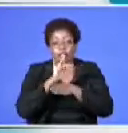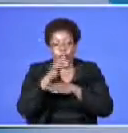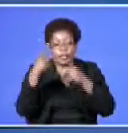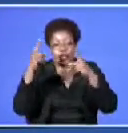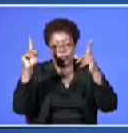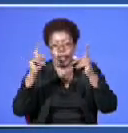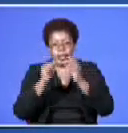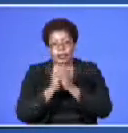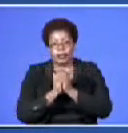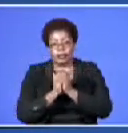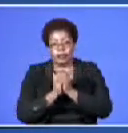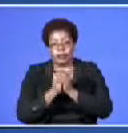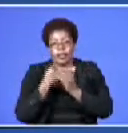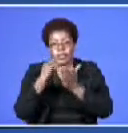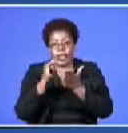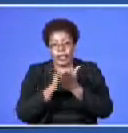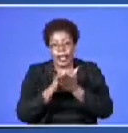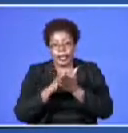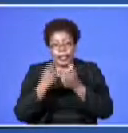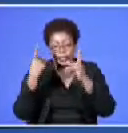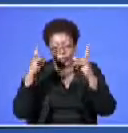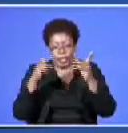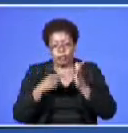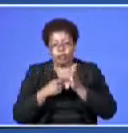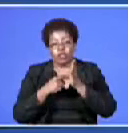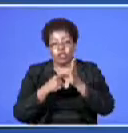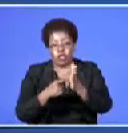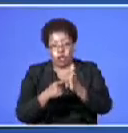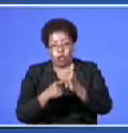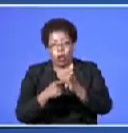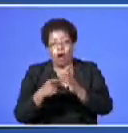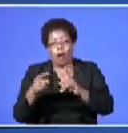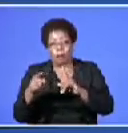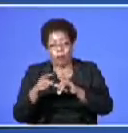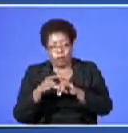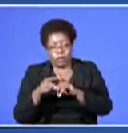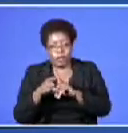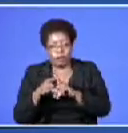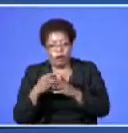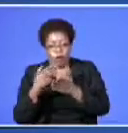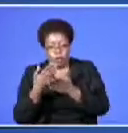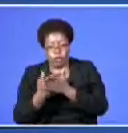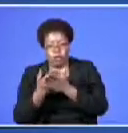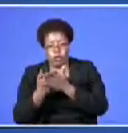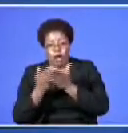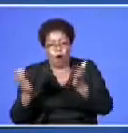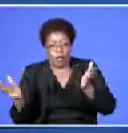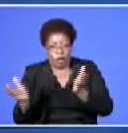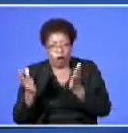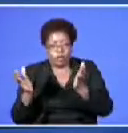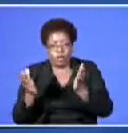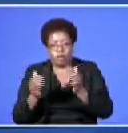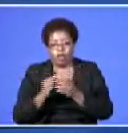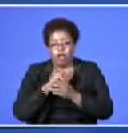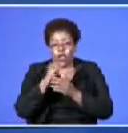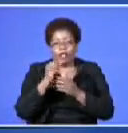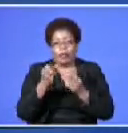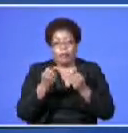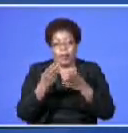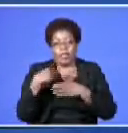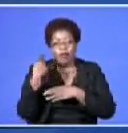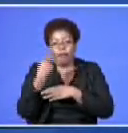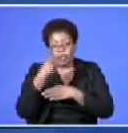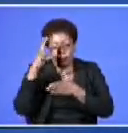Anytime, results begin to show something positive, of course, that's encouraging, but I don't think any of us could believe that that